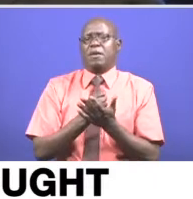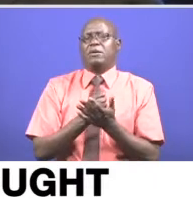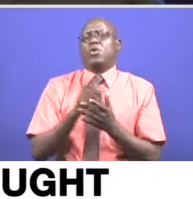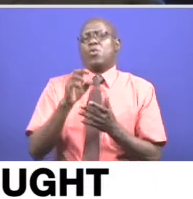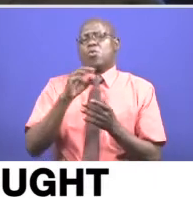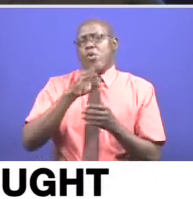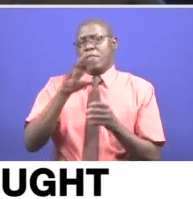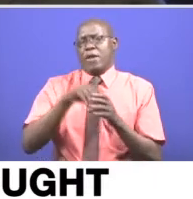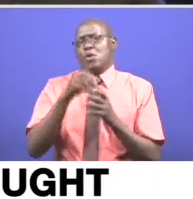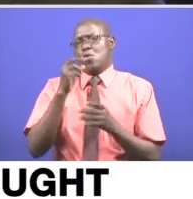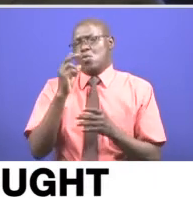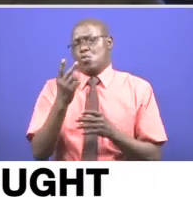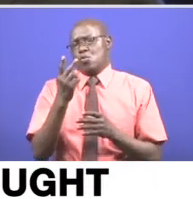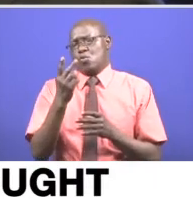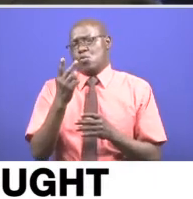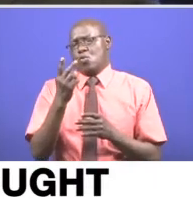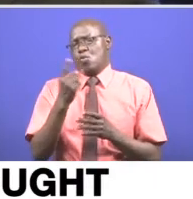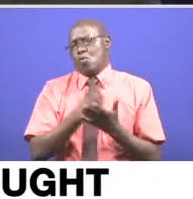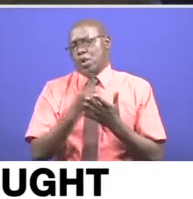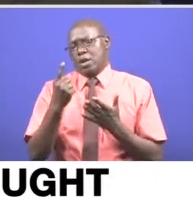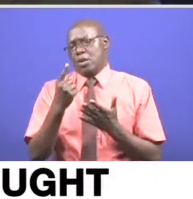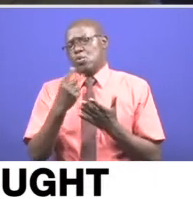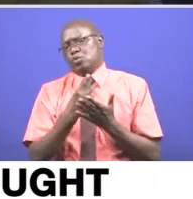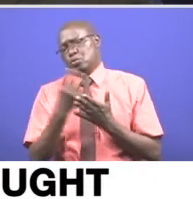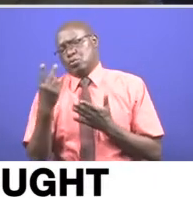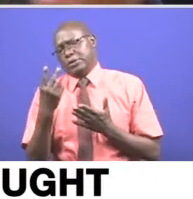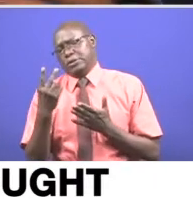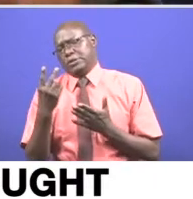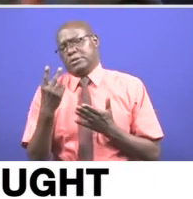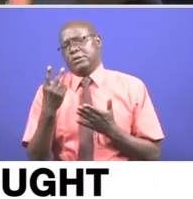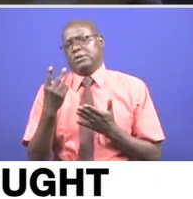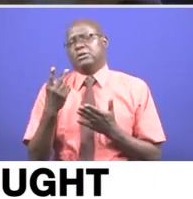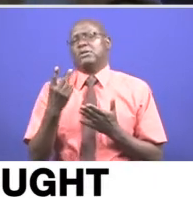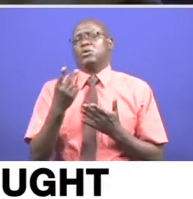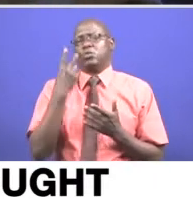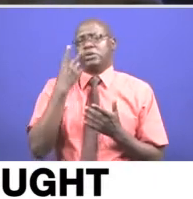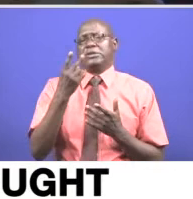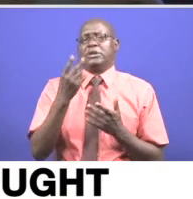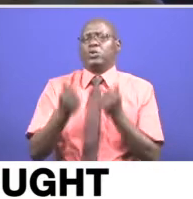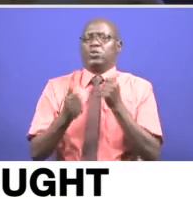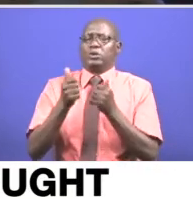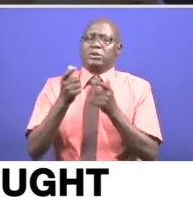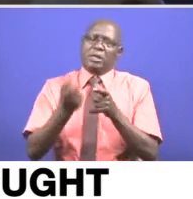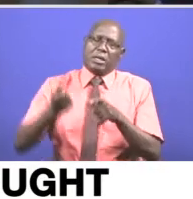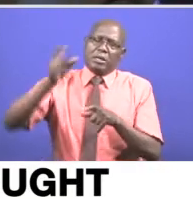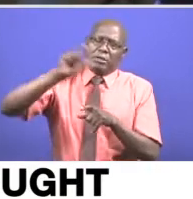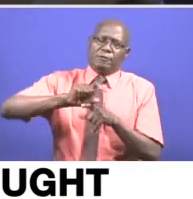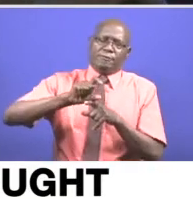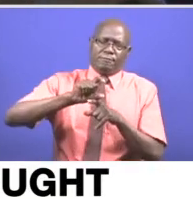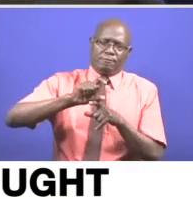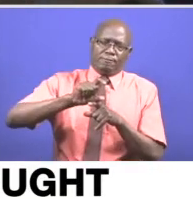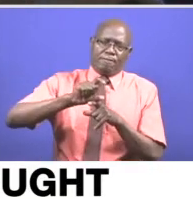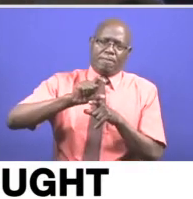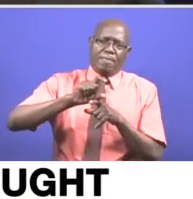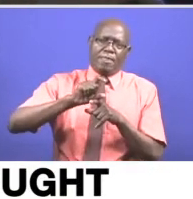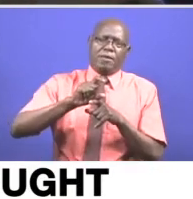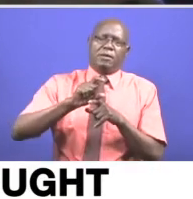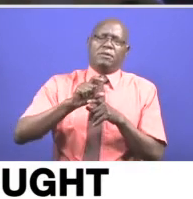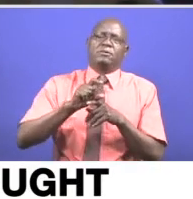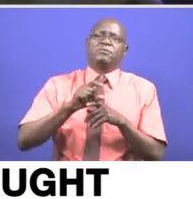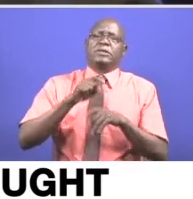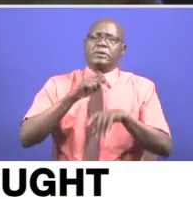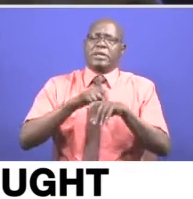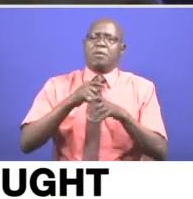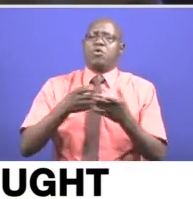two. They will be able to tell us what they have decided to top up on what will come. Mm-hmm. And at the close of the 2 weeks, we'll be able